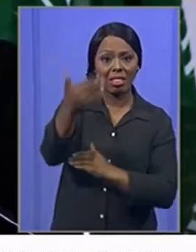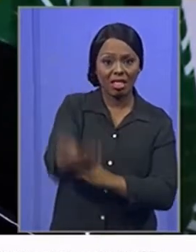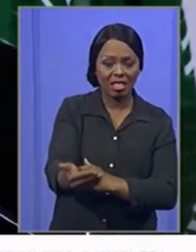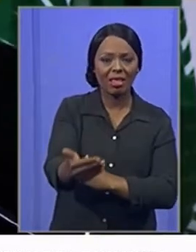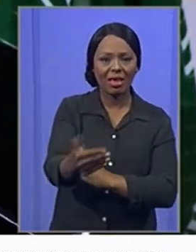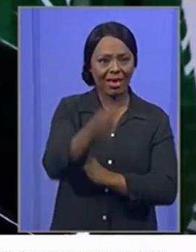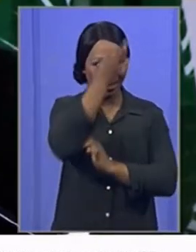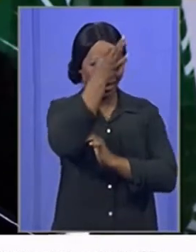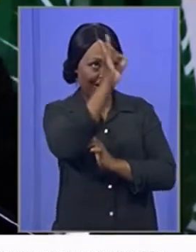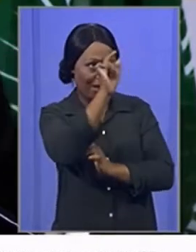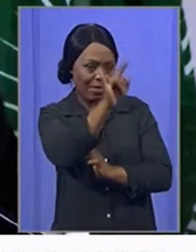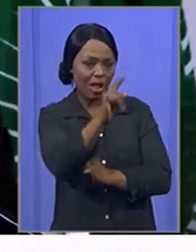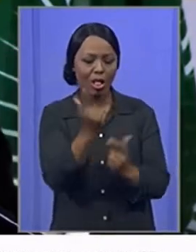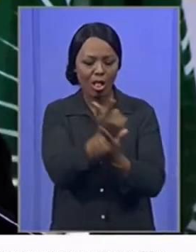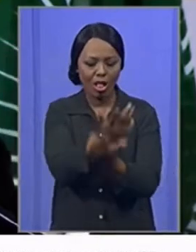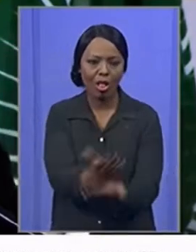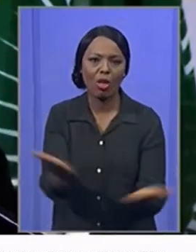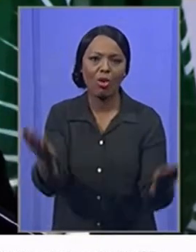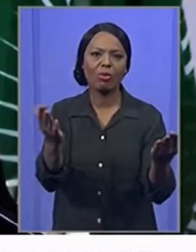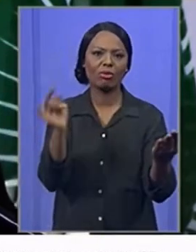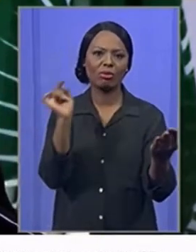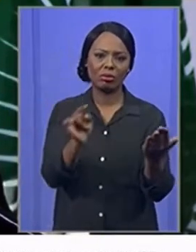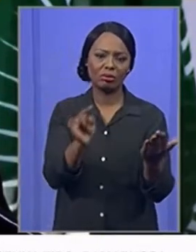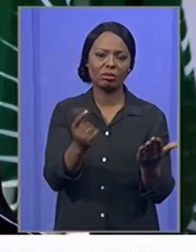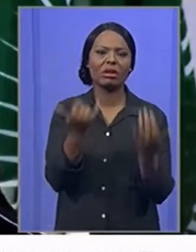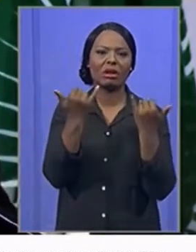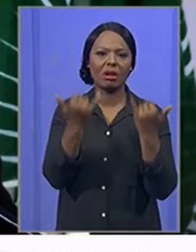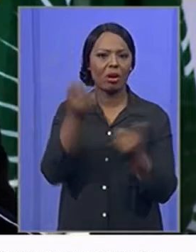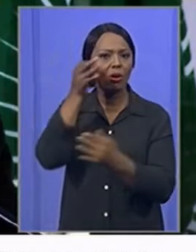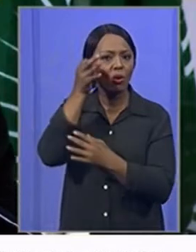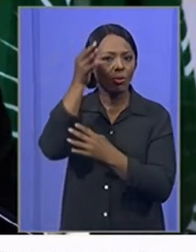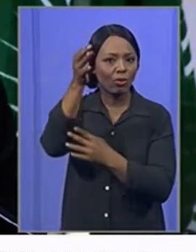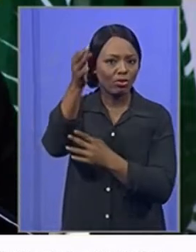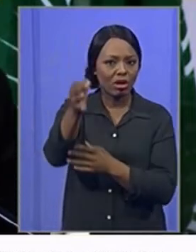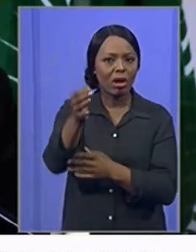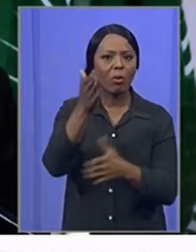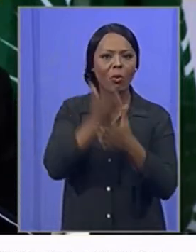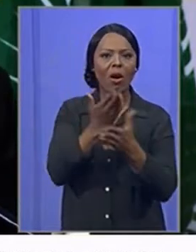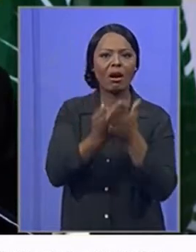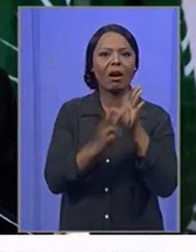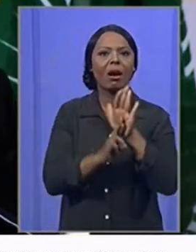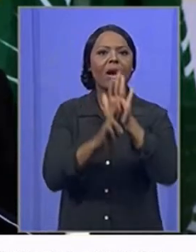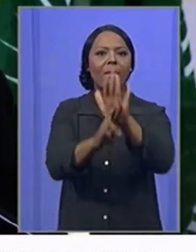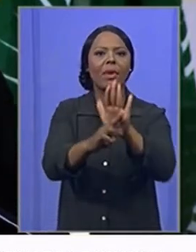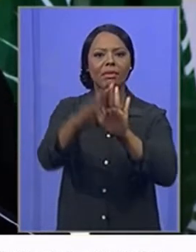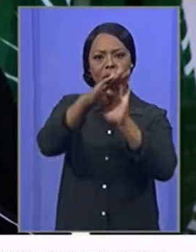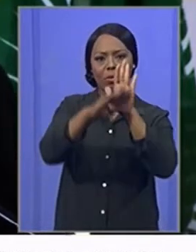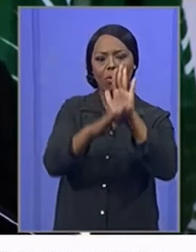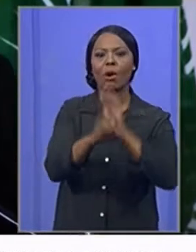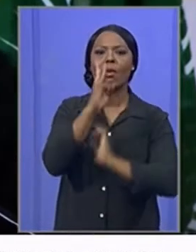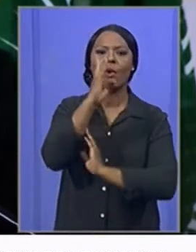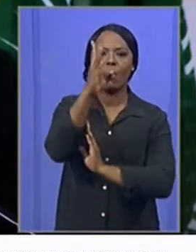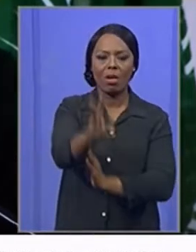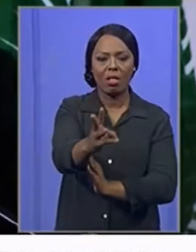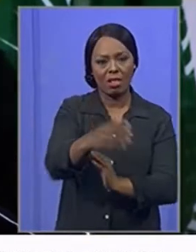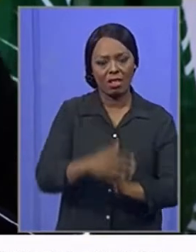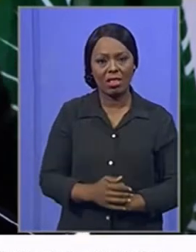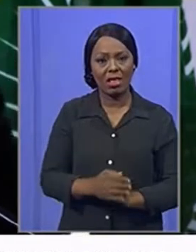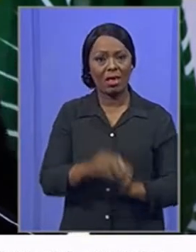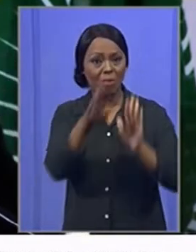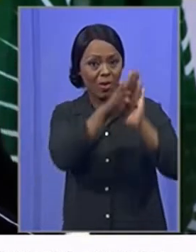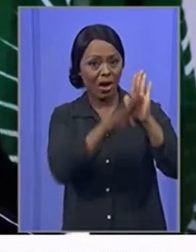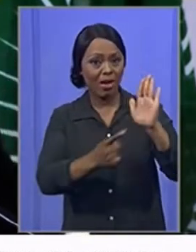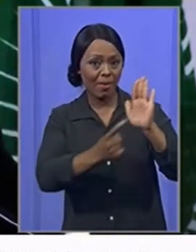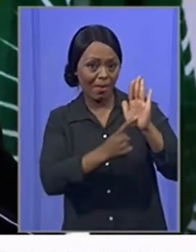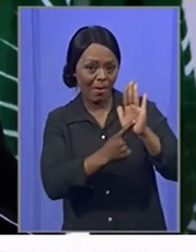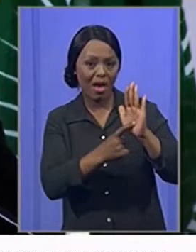government will be launching the Future of Work Ambassadors program. This program